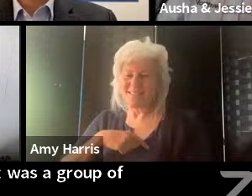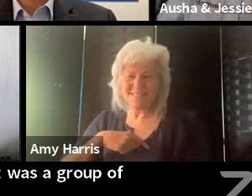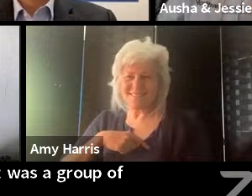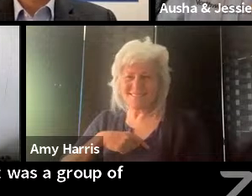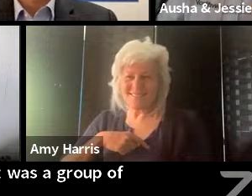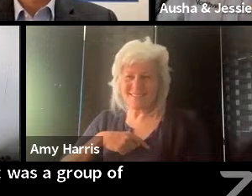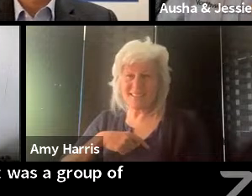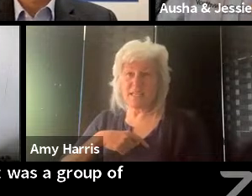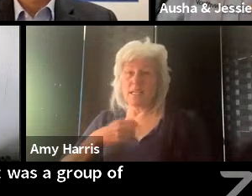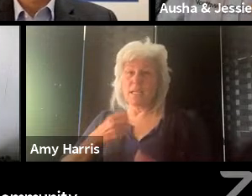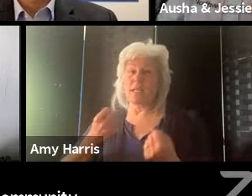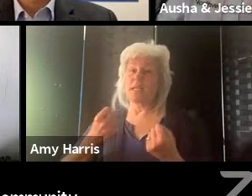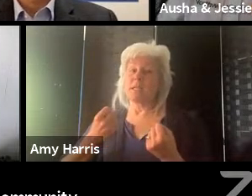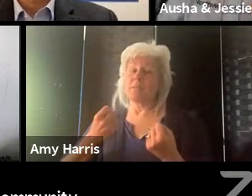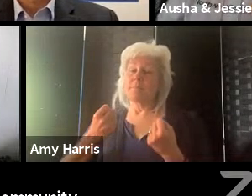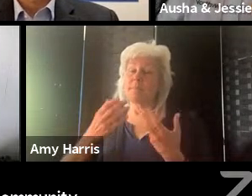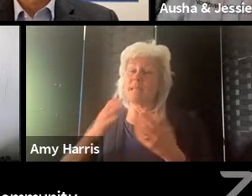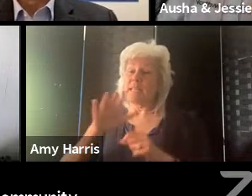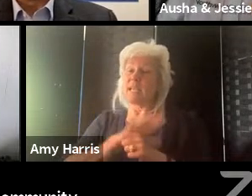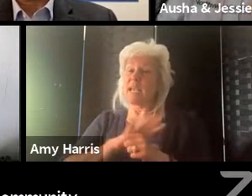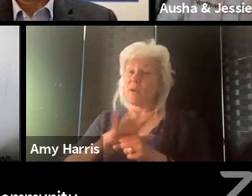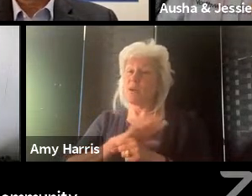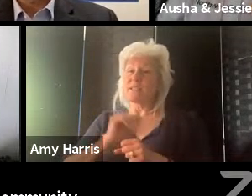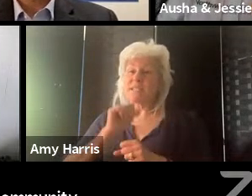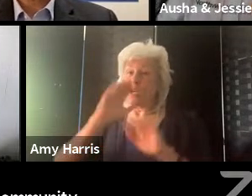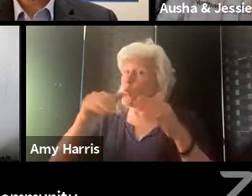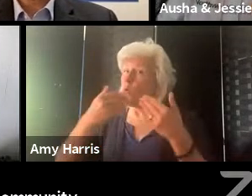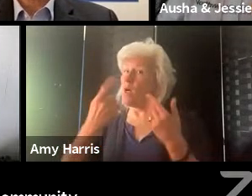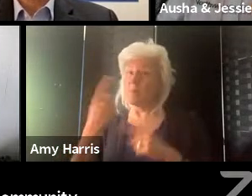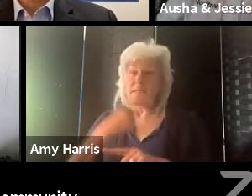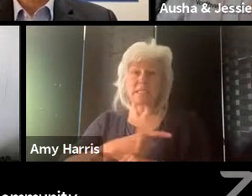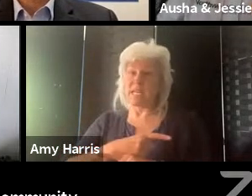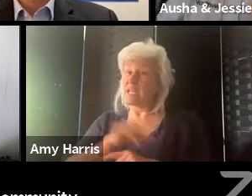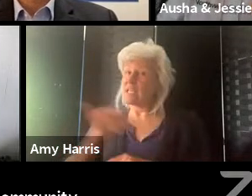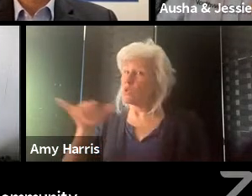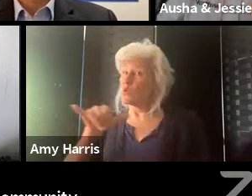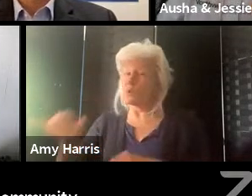of the educational community, they don't welcome it today.